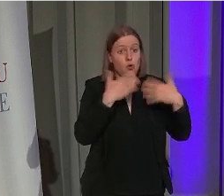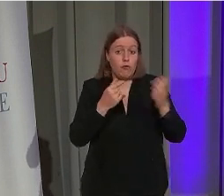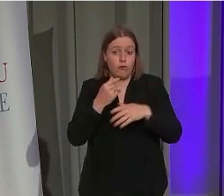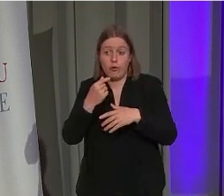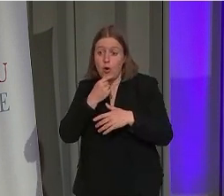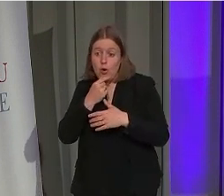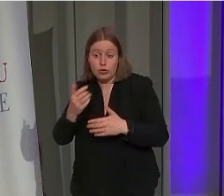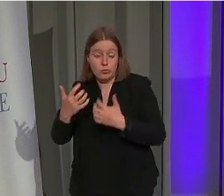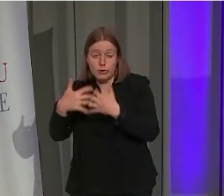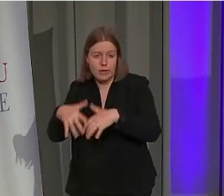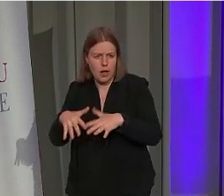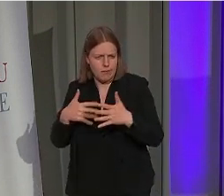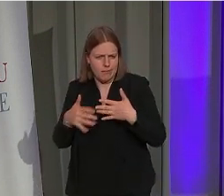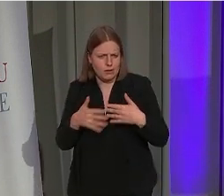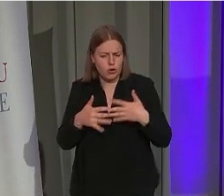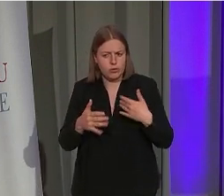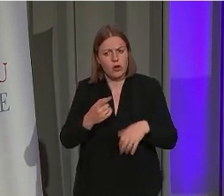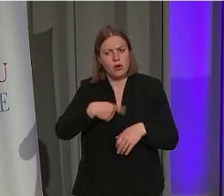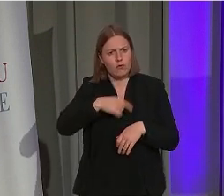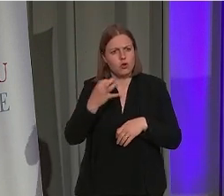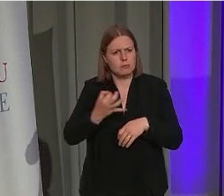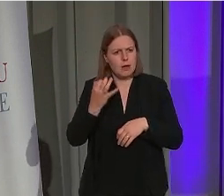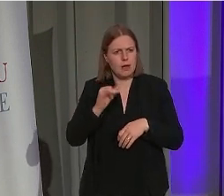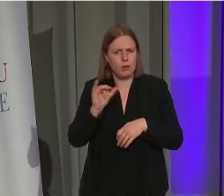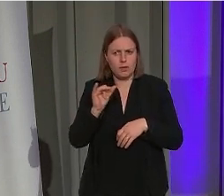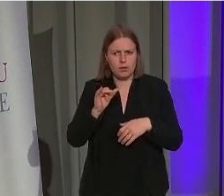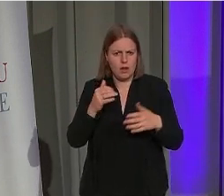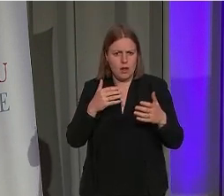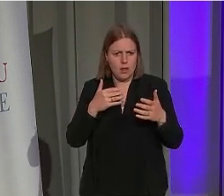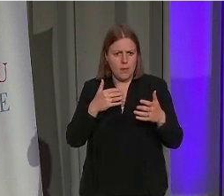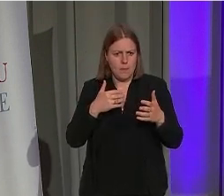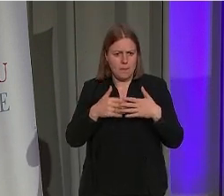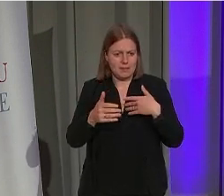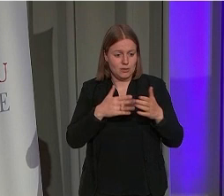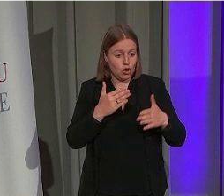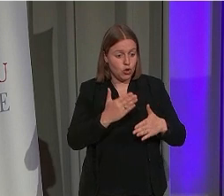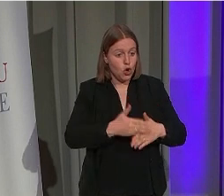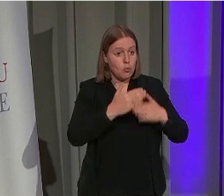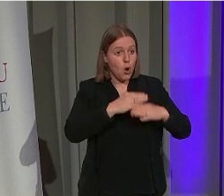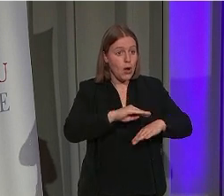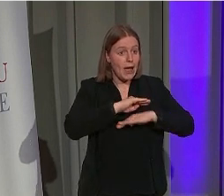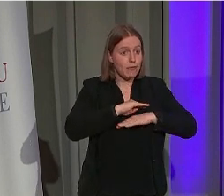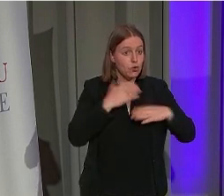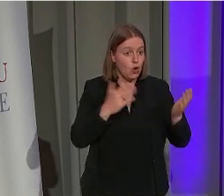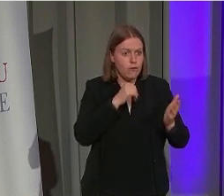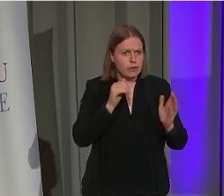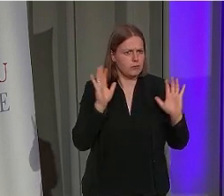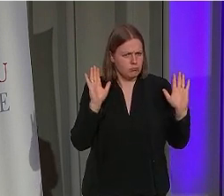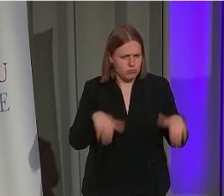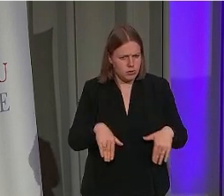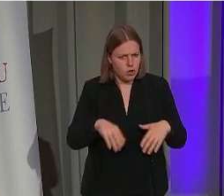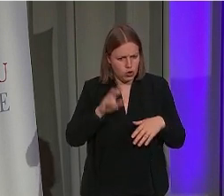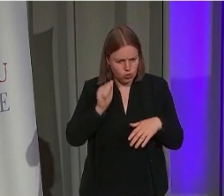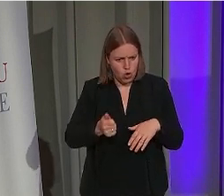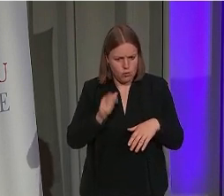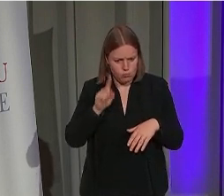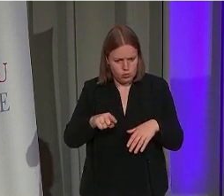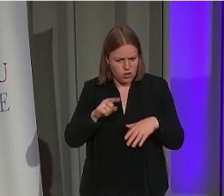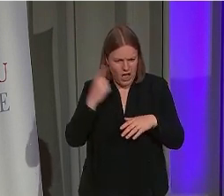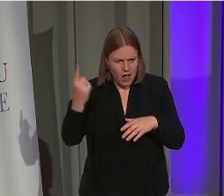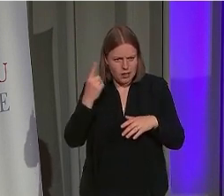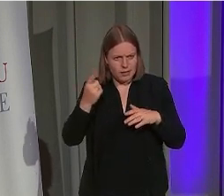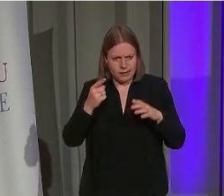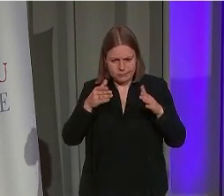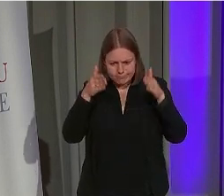new buildings and so on. So for us, it's important that irrespective of whether the building is heritage or not,